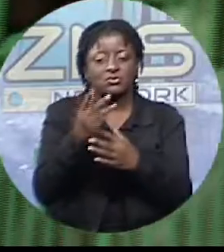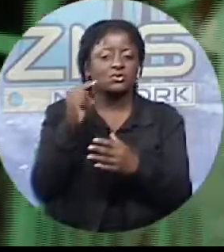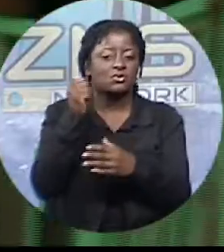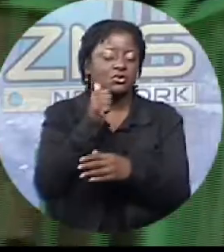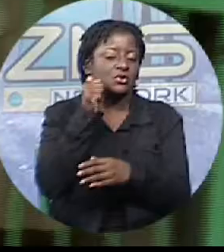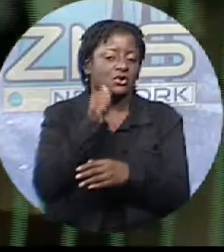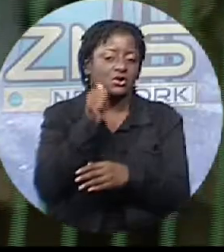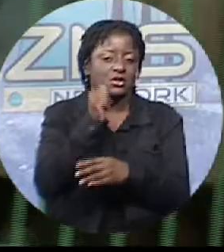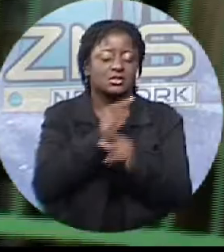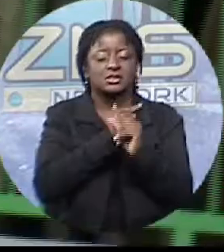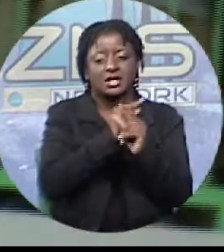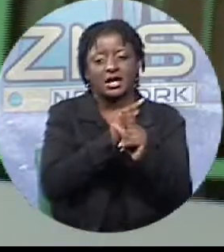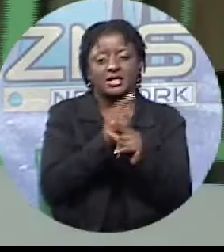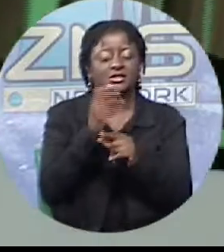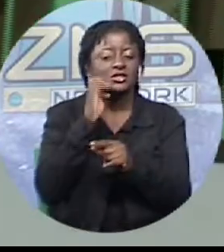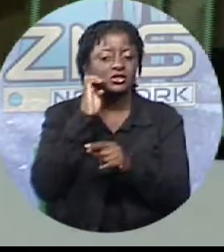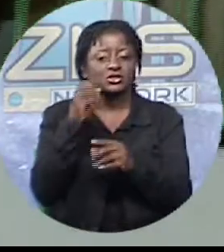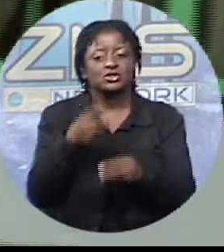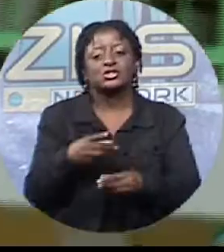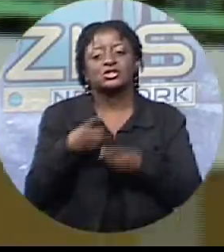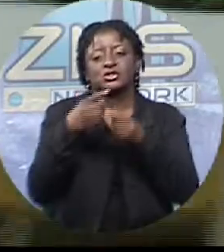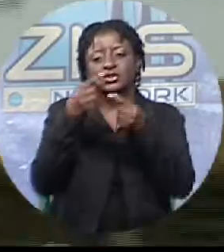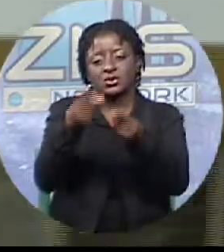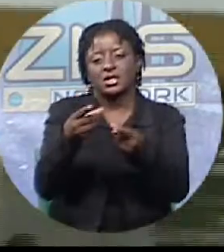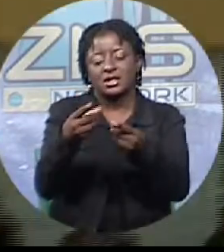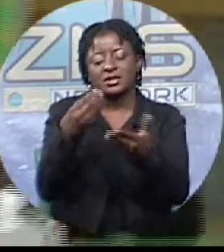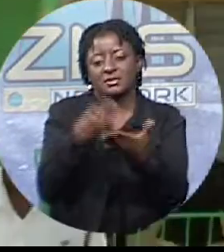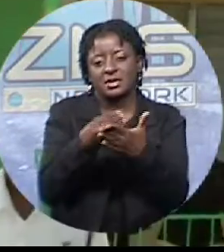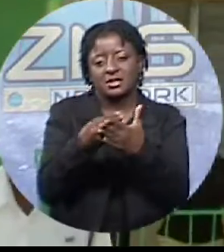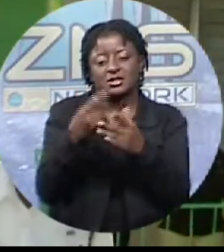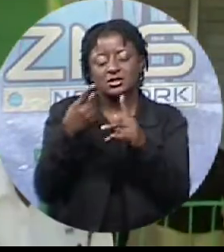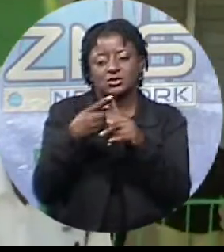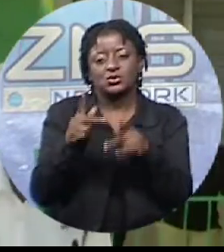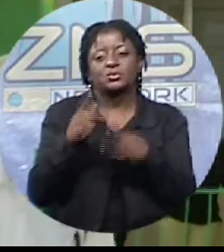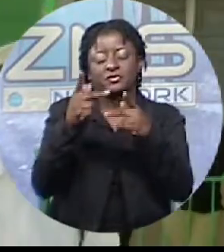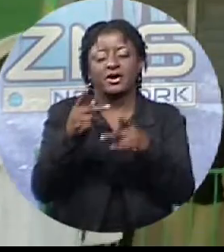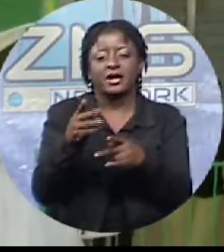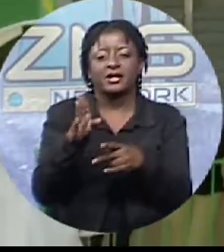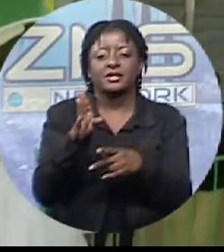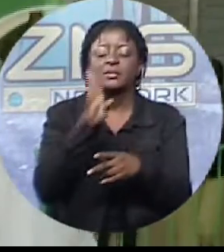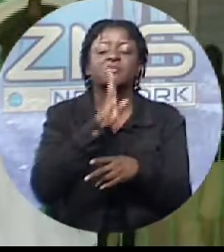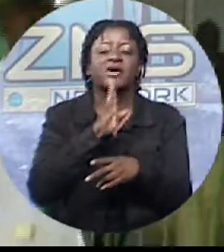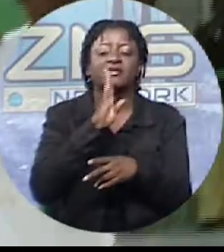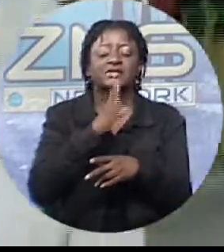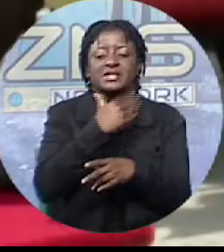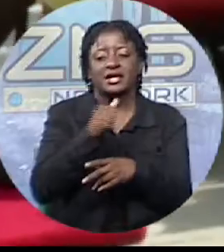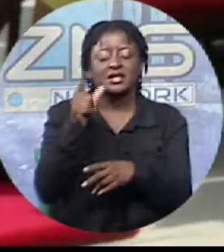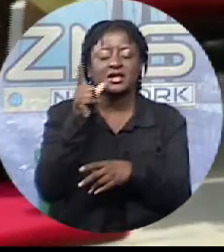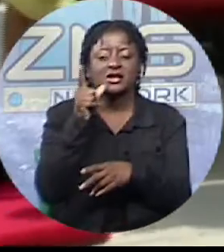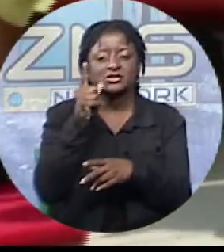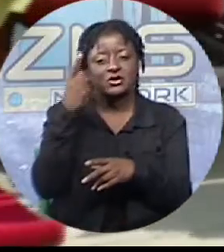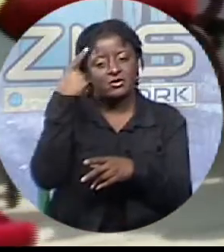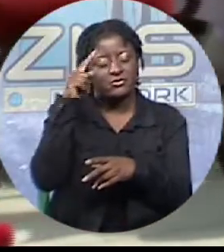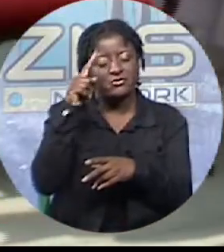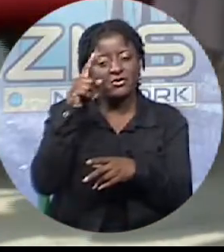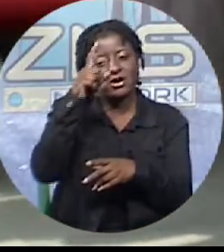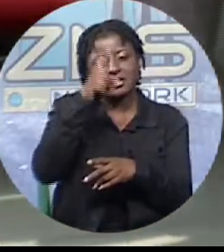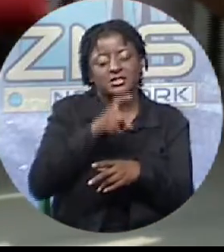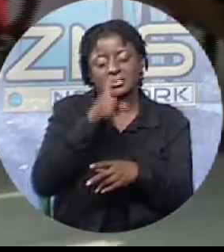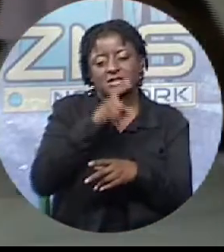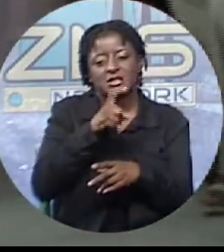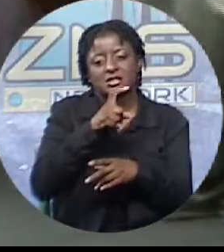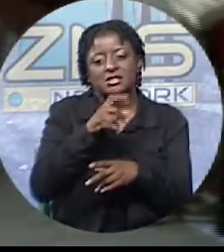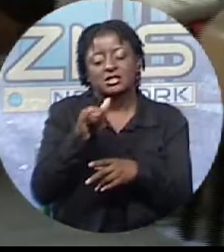and lunch for students in need at her school. Her mother and grandmother agreed to match the amount donated by Taylor, who at a very young